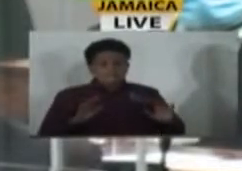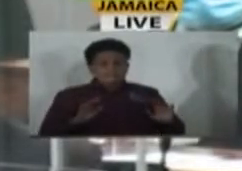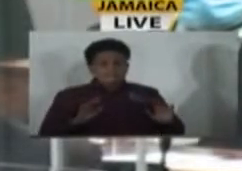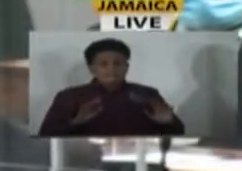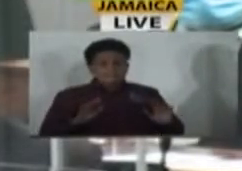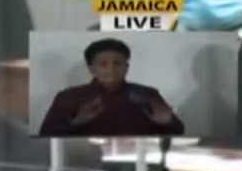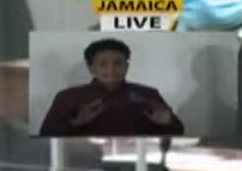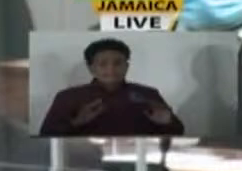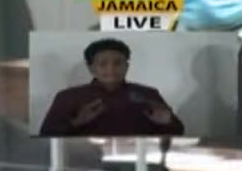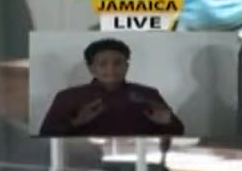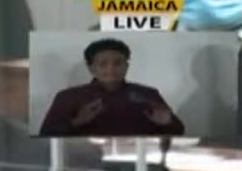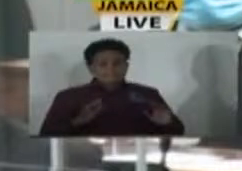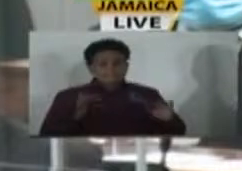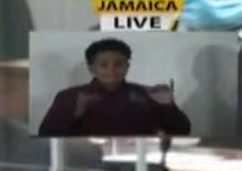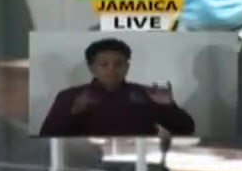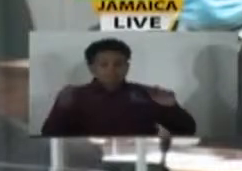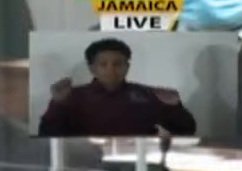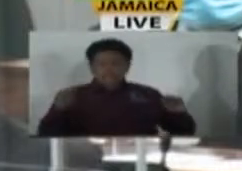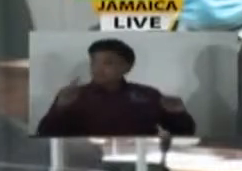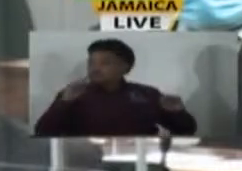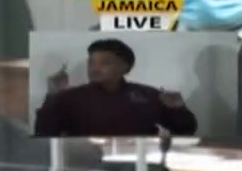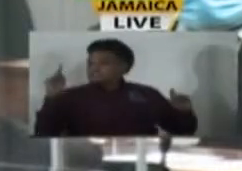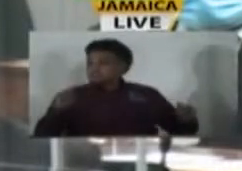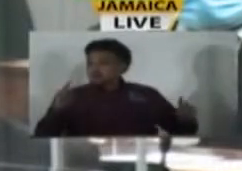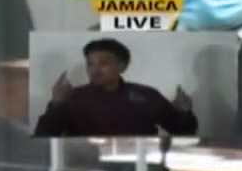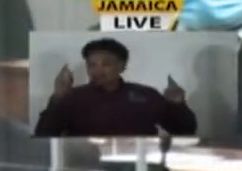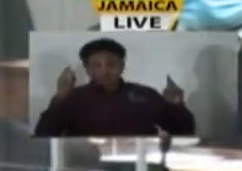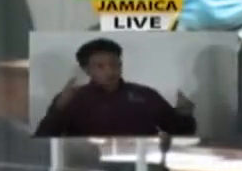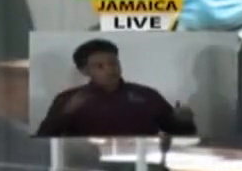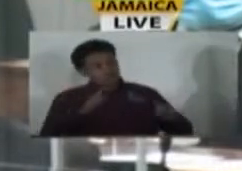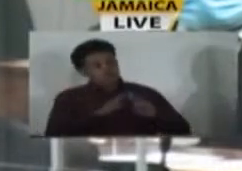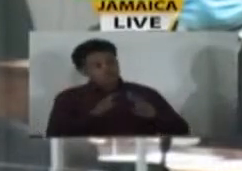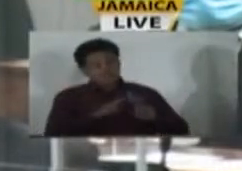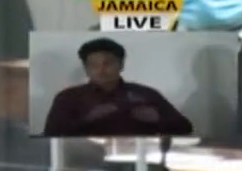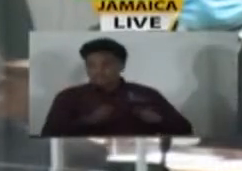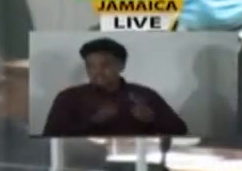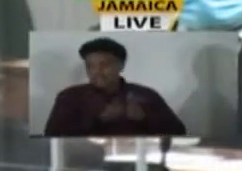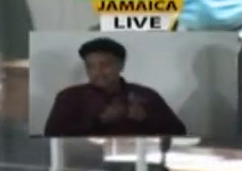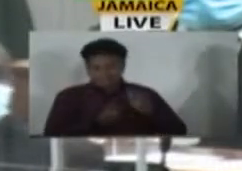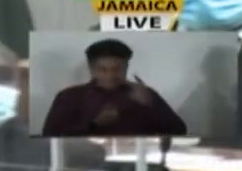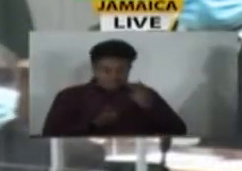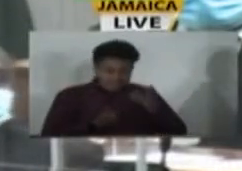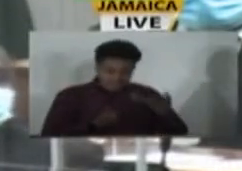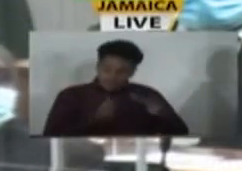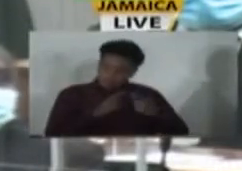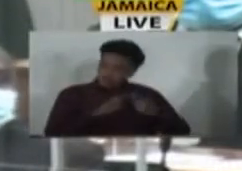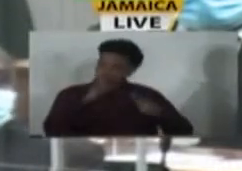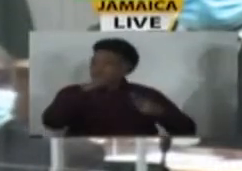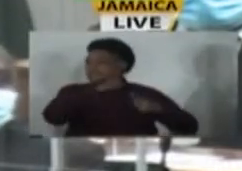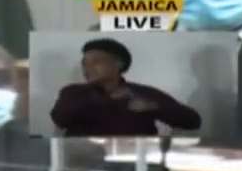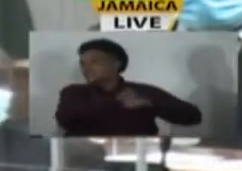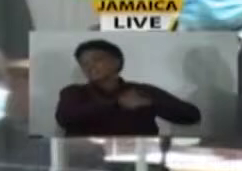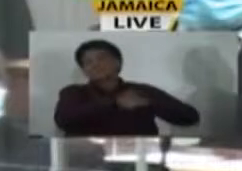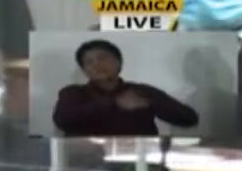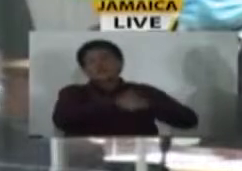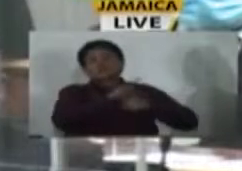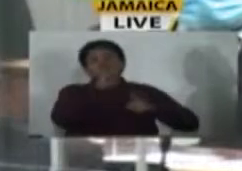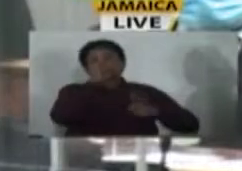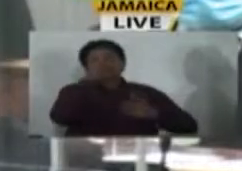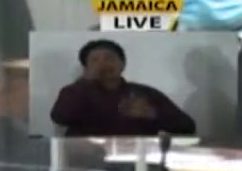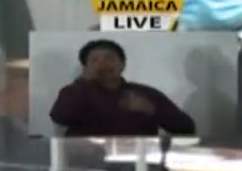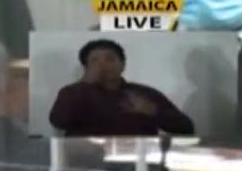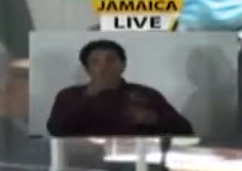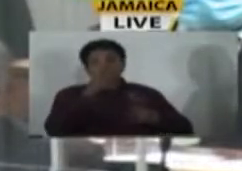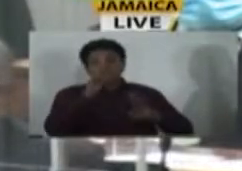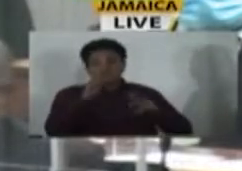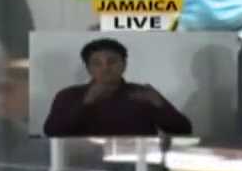which it can respond swiftly to challenges and to secure the interests of